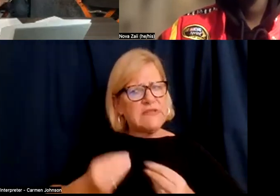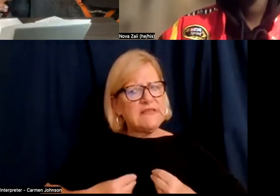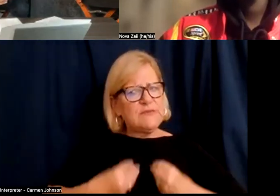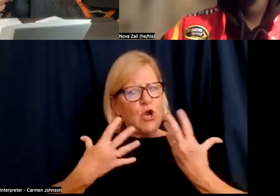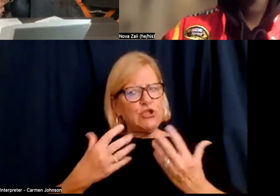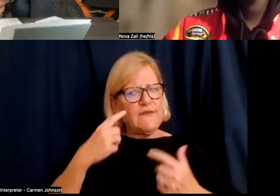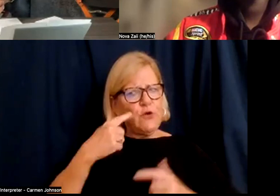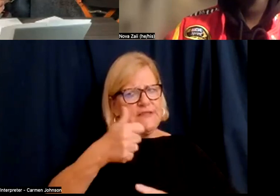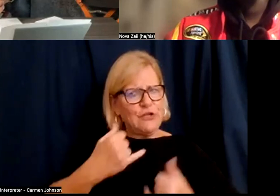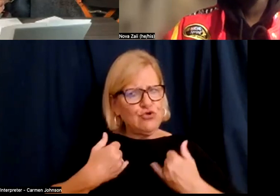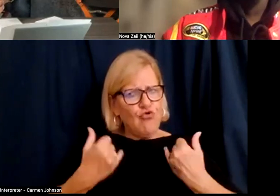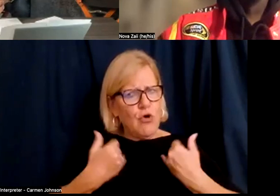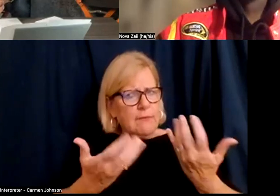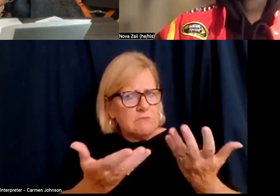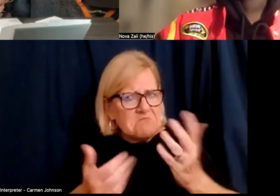inspiration and joy?